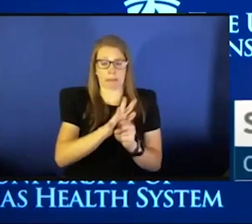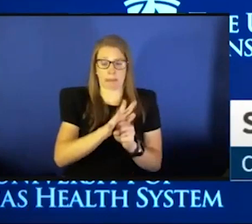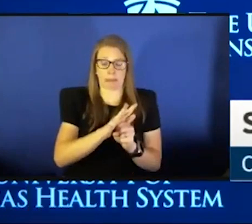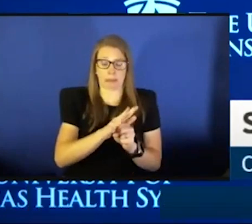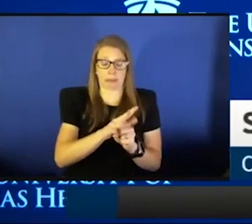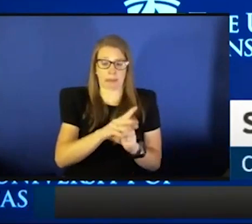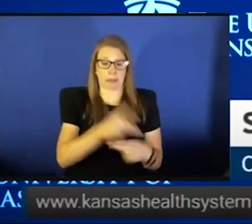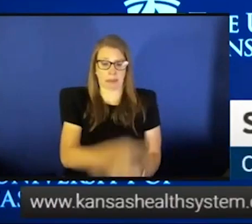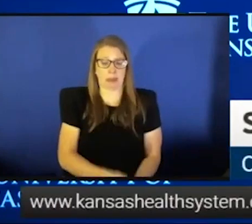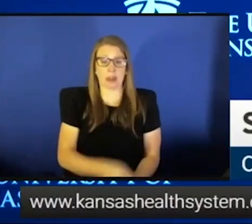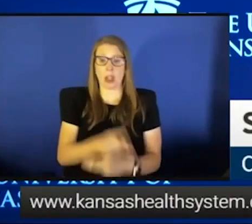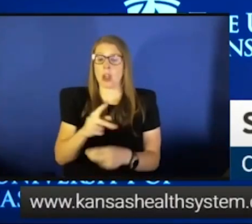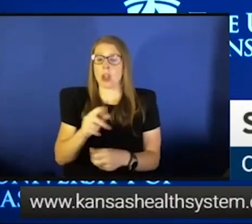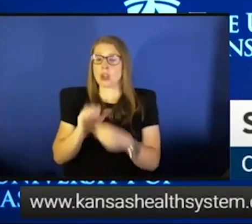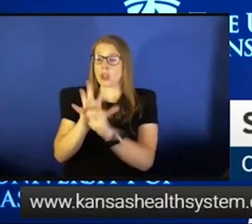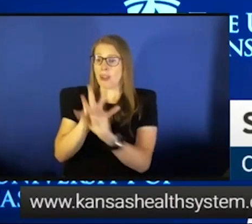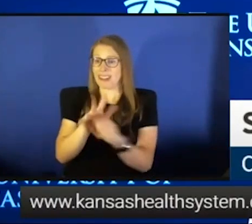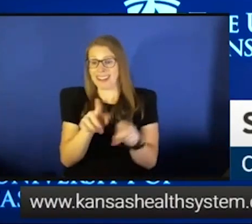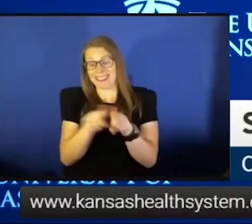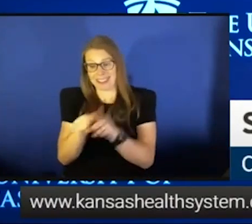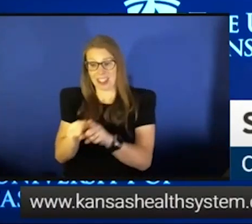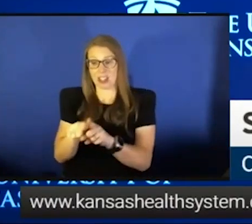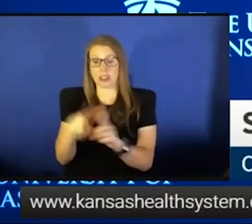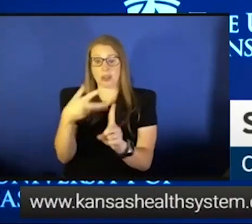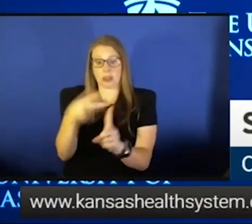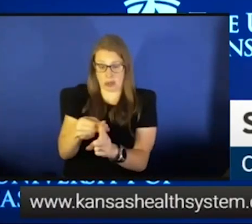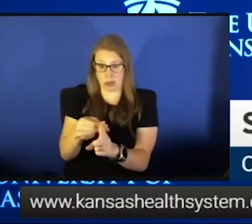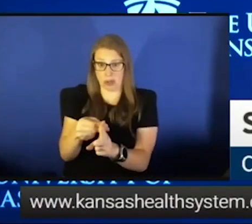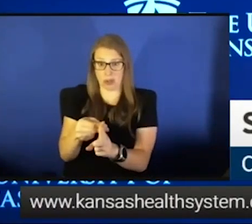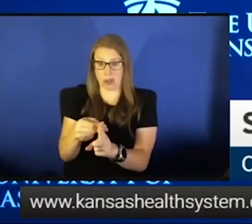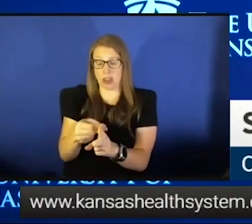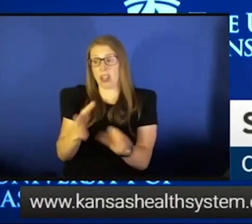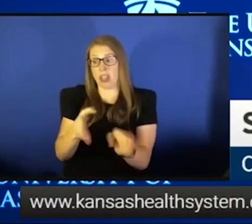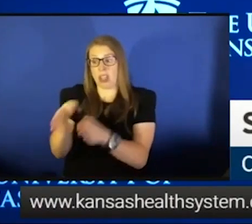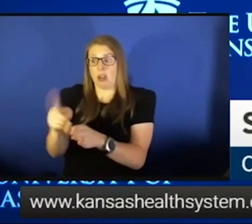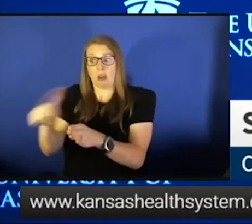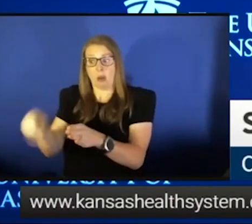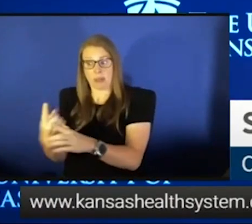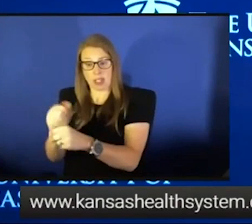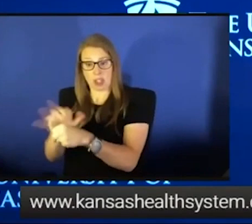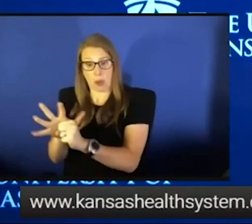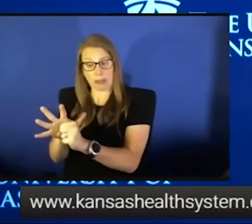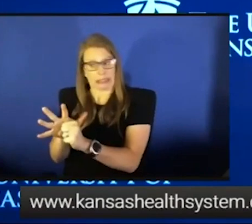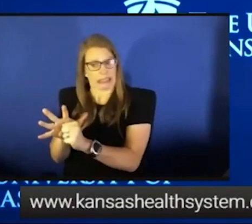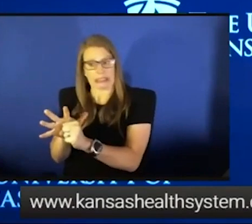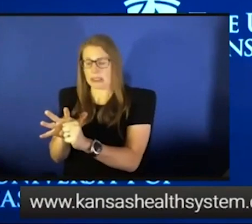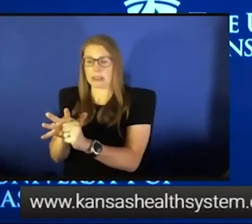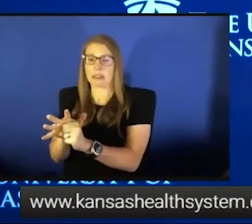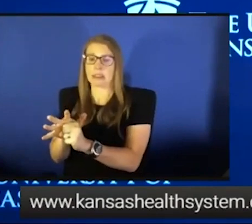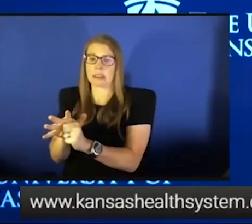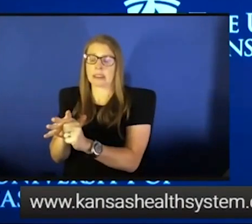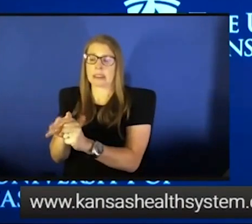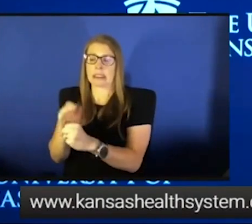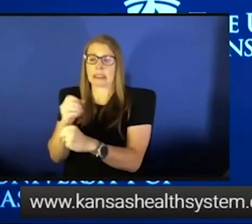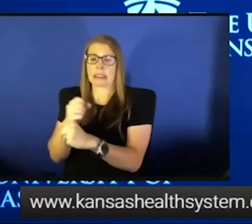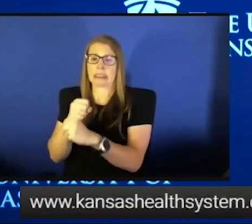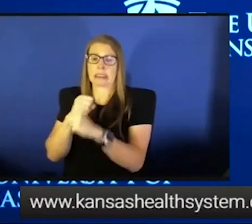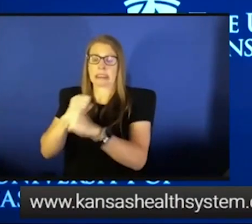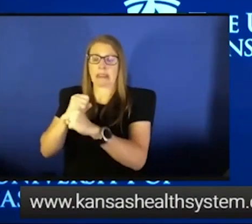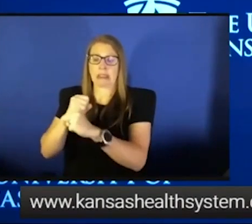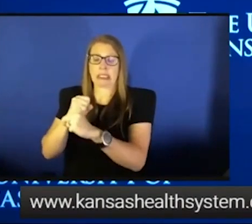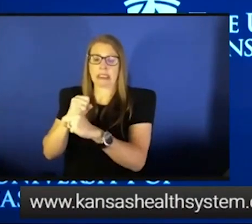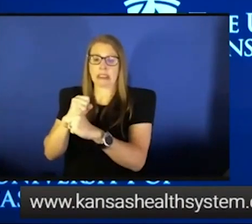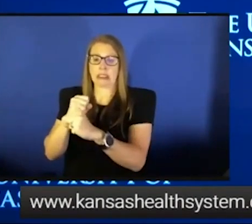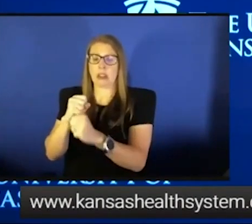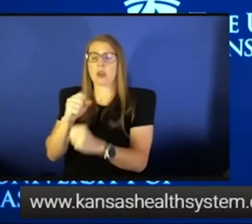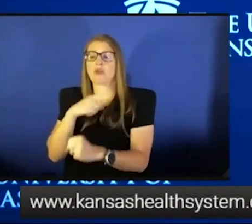got quite a bit of safety too. But if you just had COVID, not as good as safety, Hawkeye, because that risk of reinfection we know is